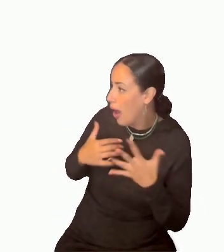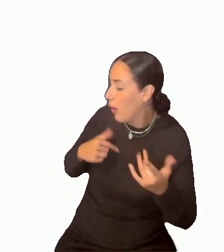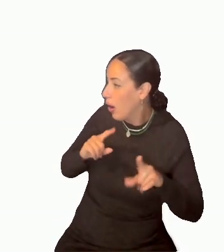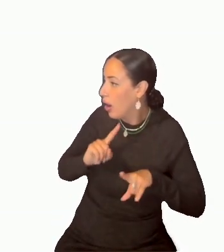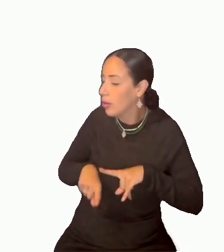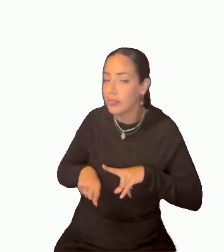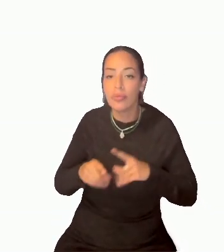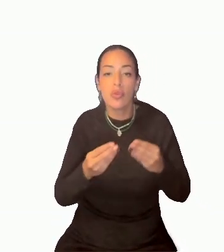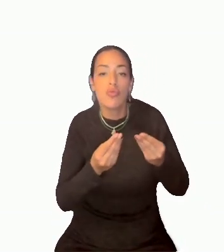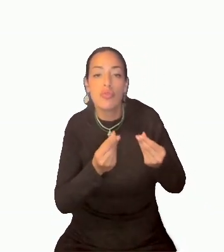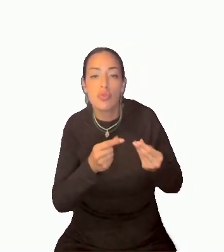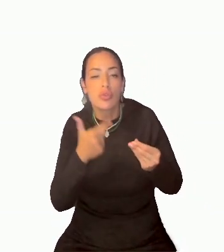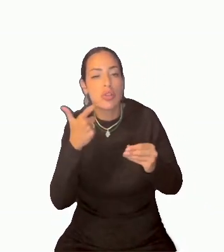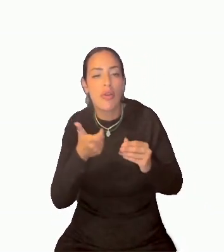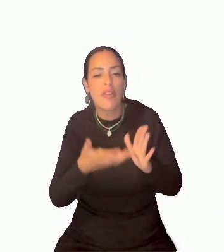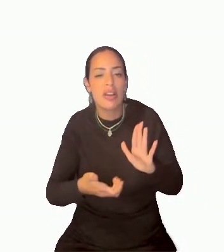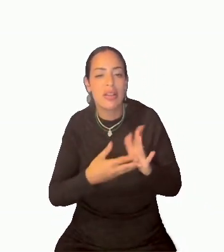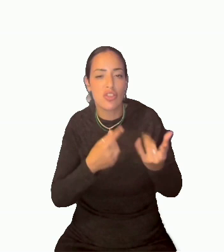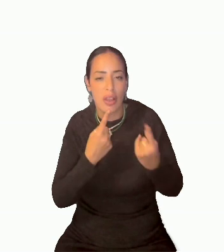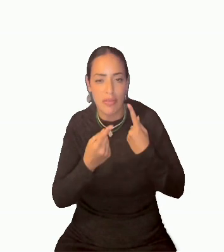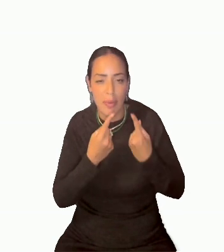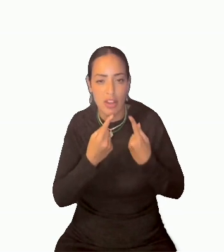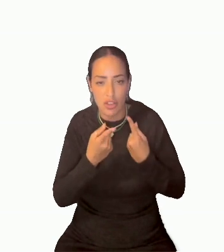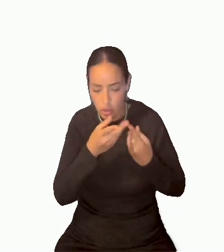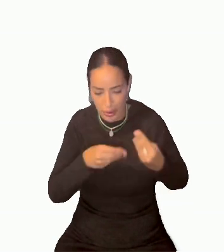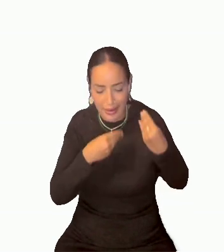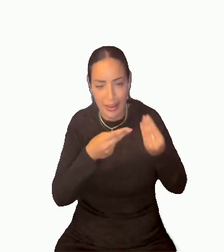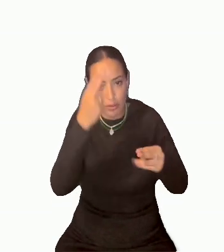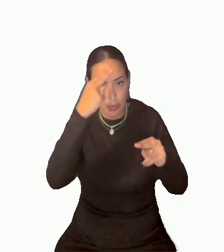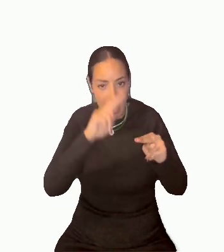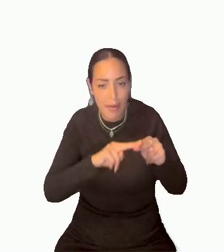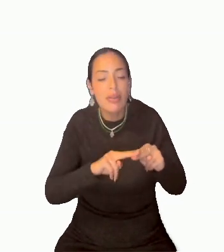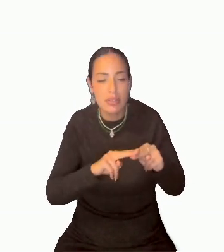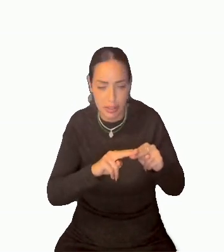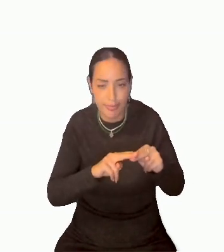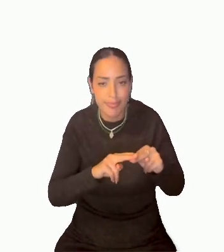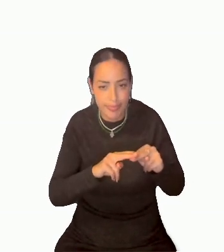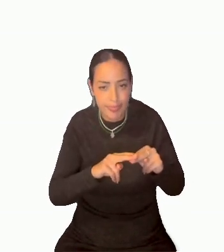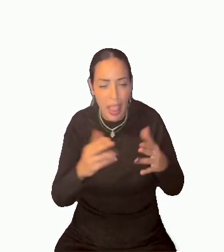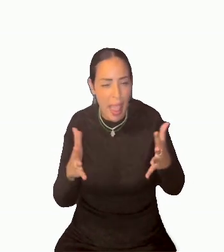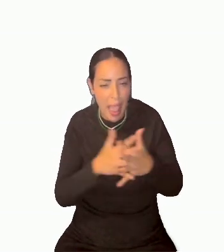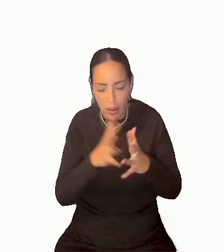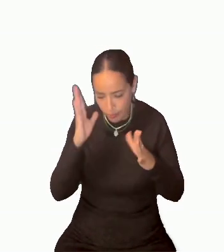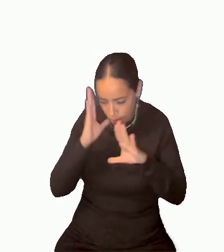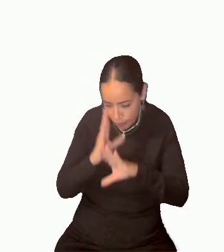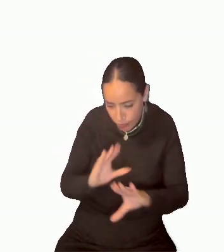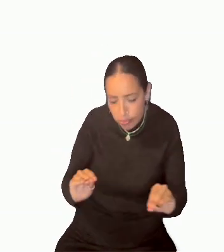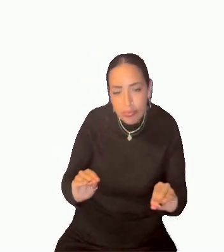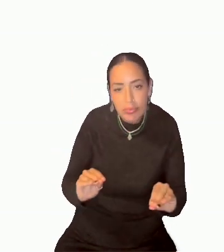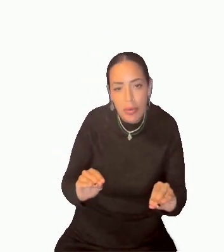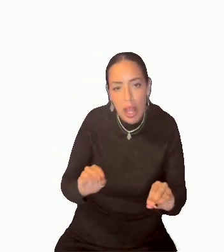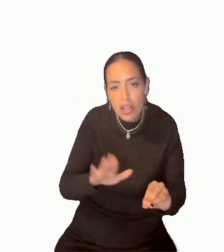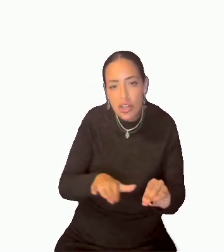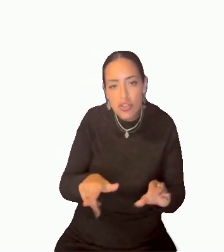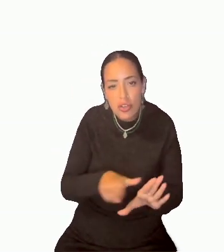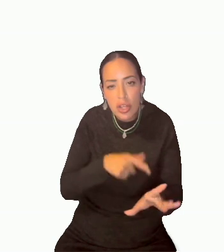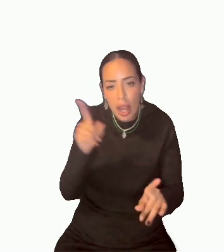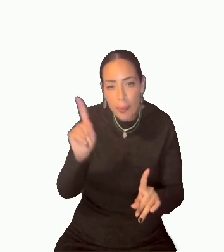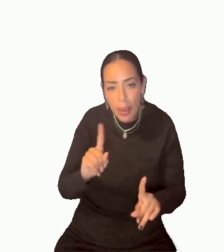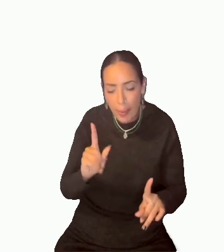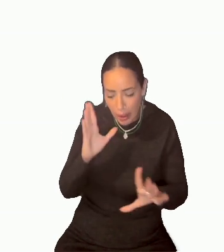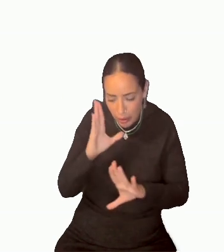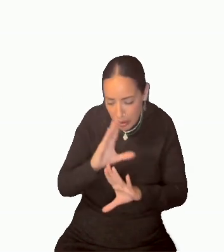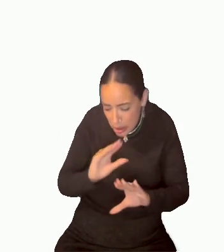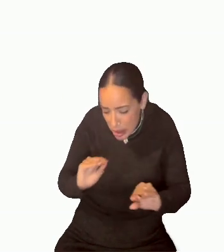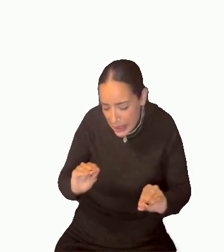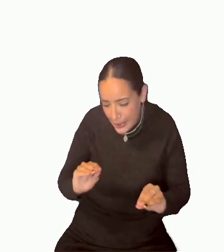In the resources, you'll find some additional information which can be shared with parents and caregivers about how to notify children and young people, and also some